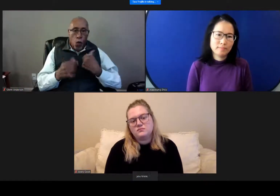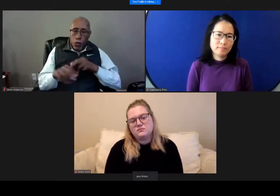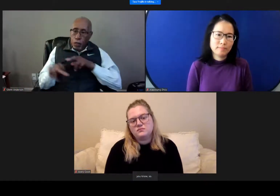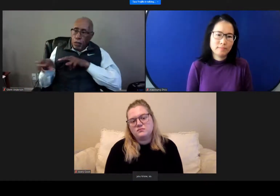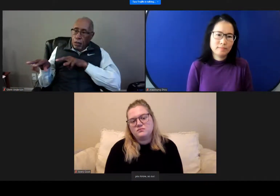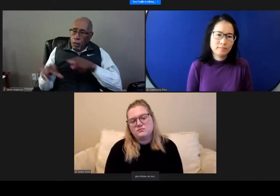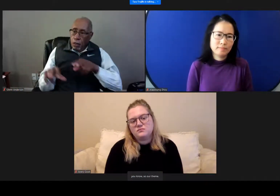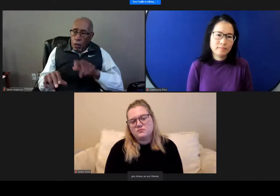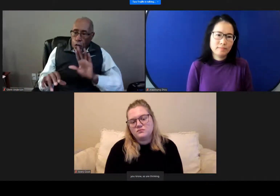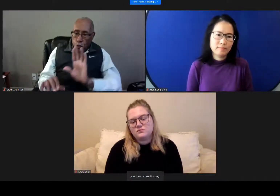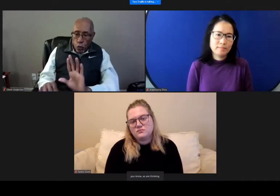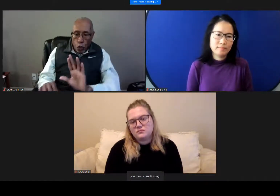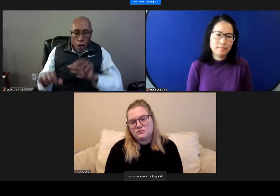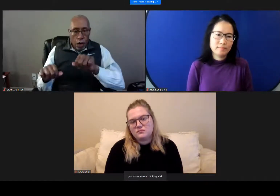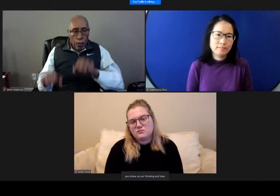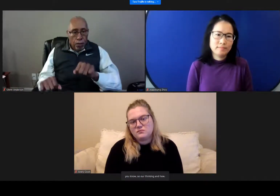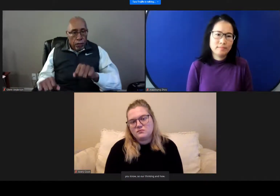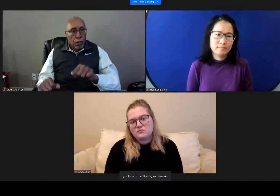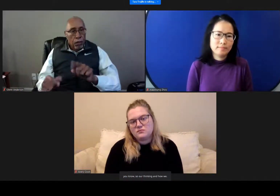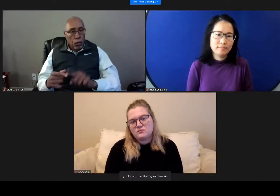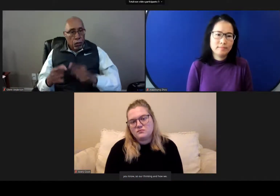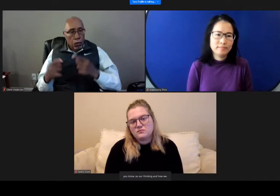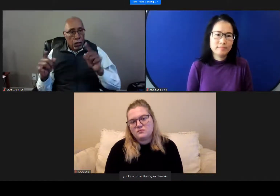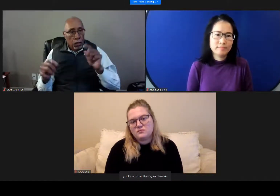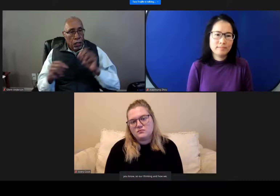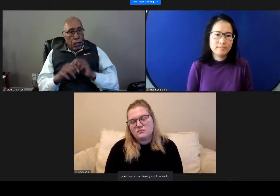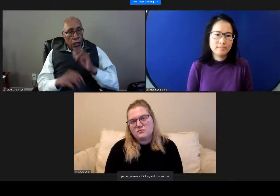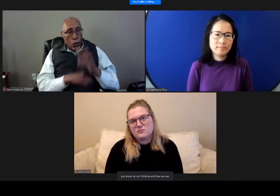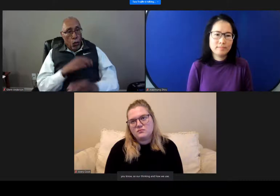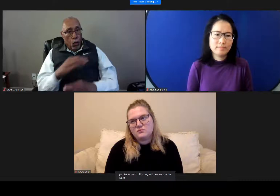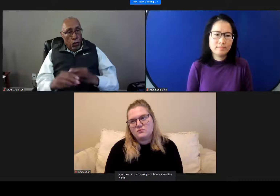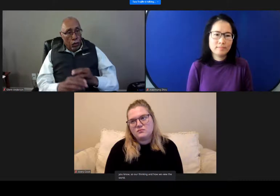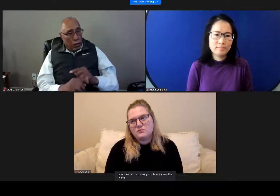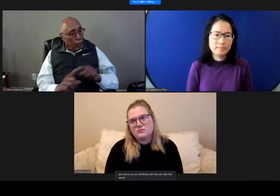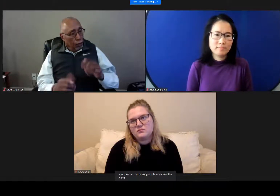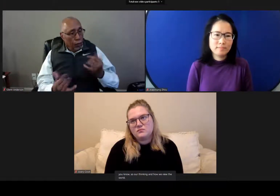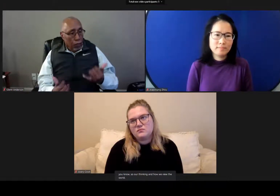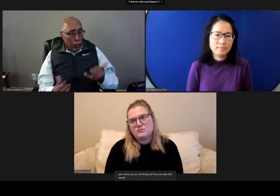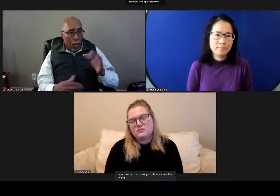So our thinking and how we view the world